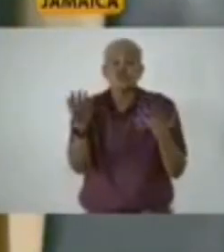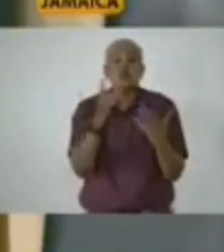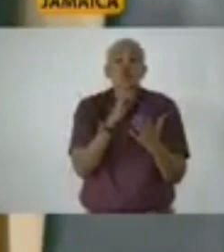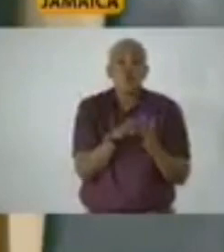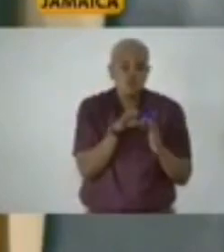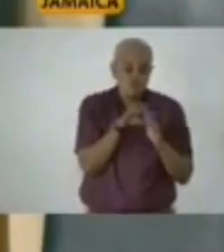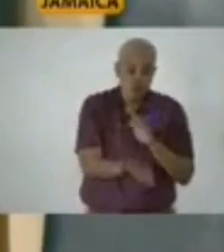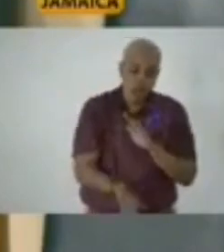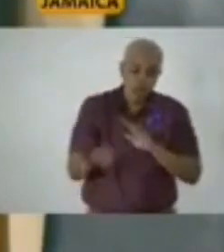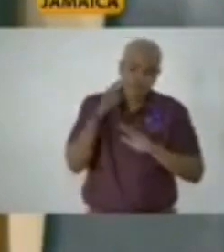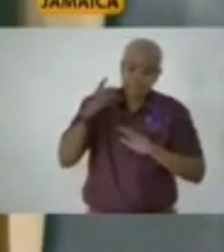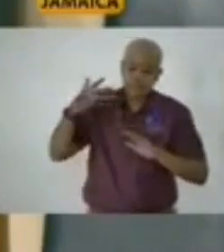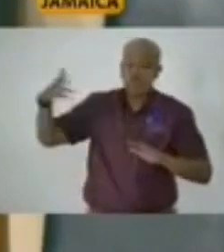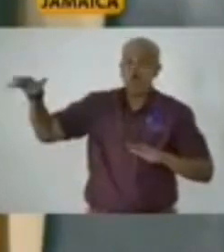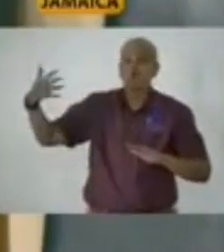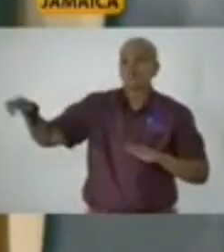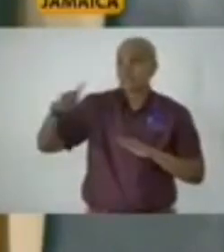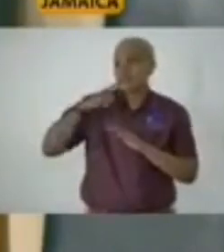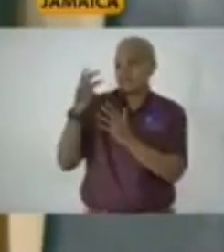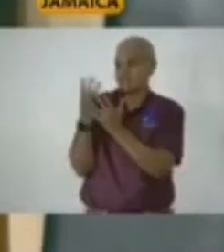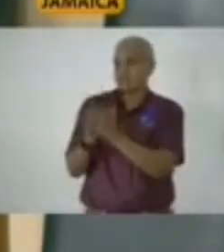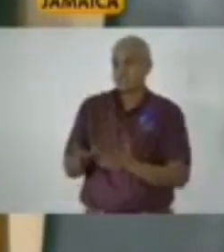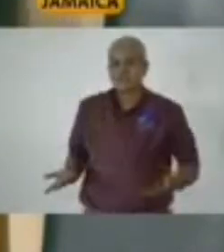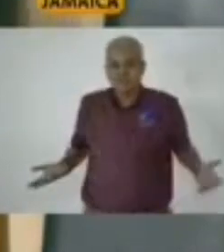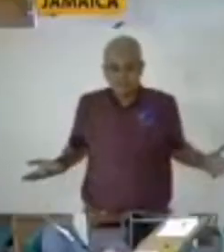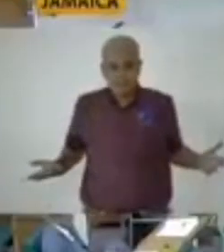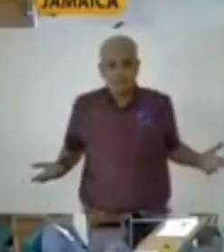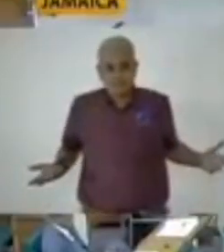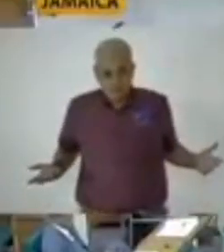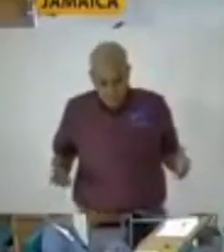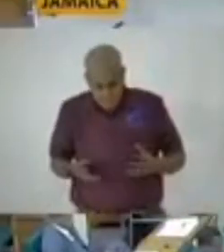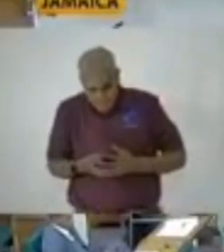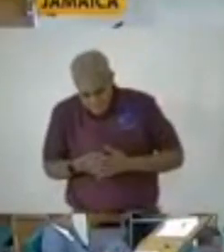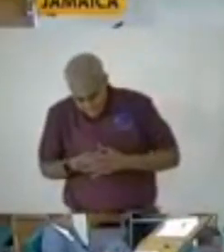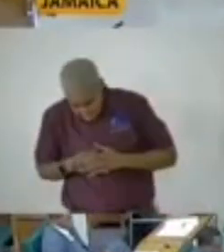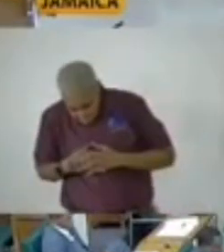crimes outside of the prison.